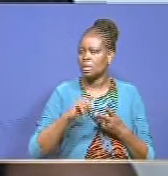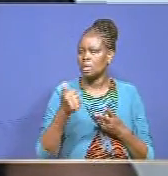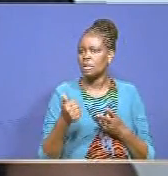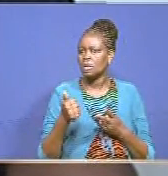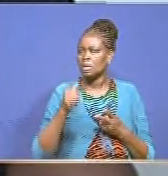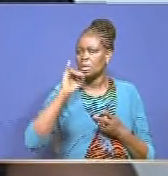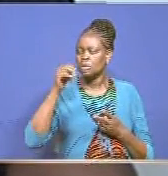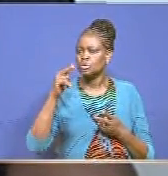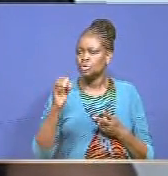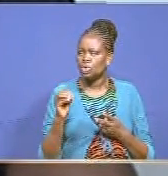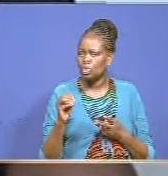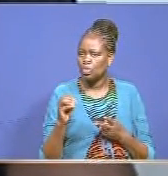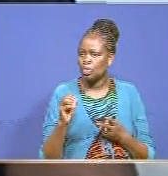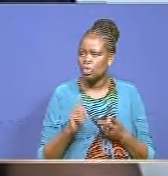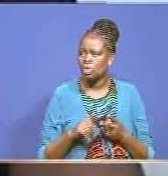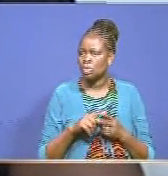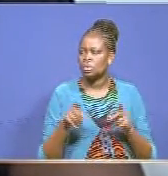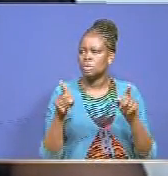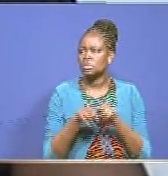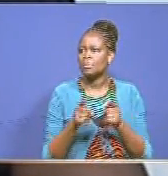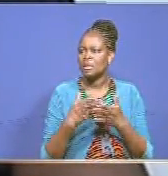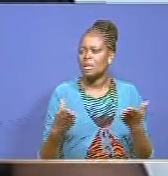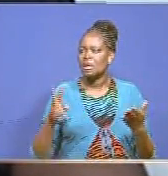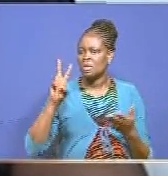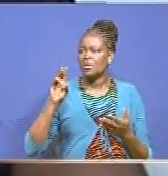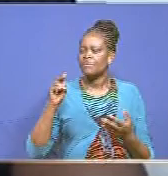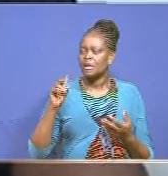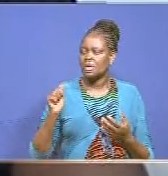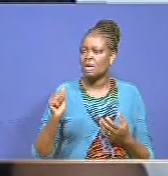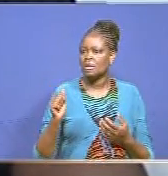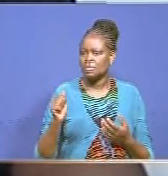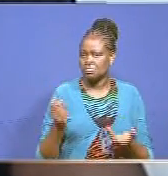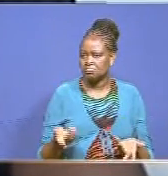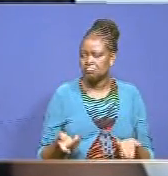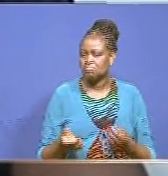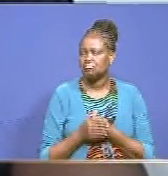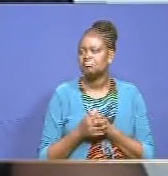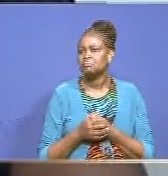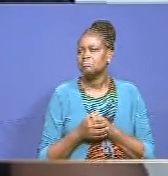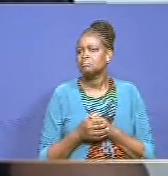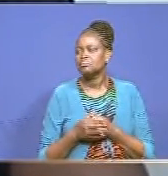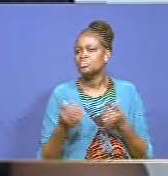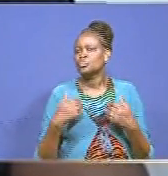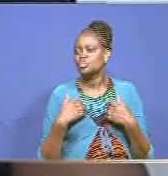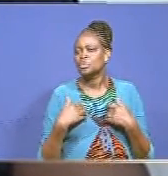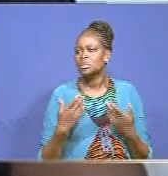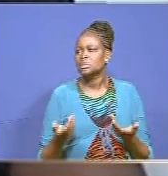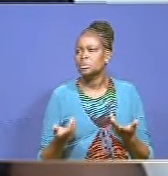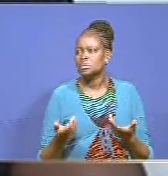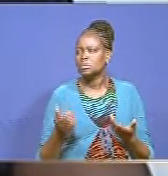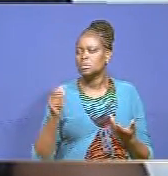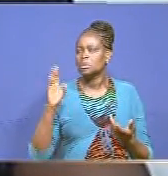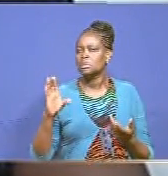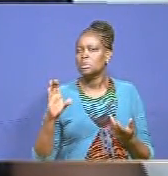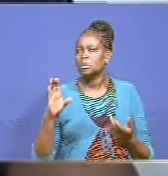Joho. Uh-huh. Yeah, it's the same thing in Vihiga, the background of the party leader Musalia Mudavadi. Uh-huh. We had ANC had